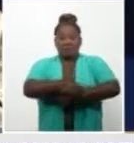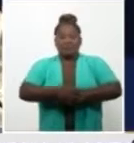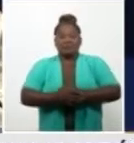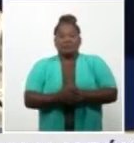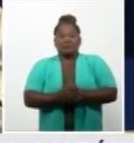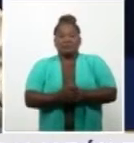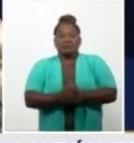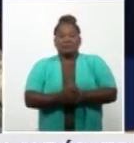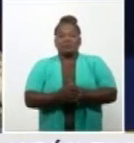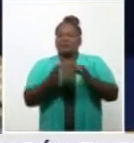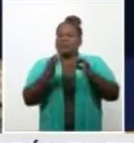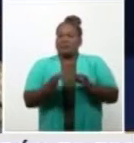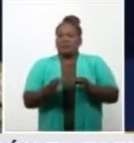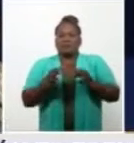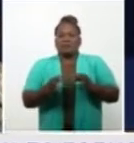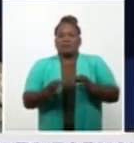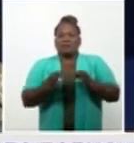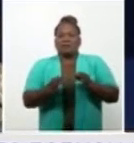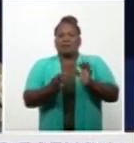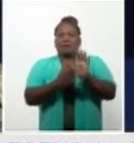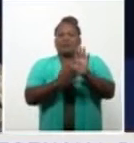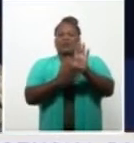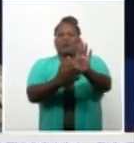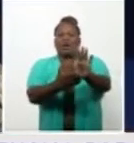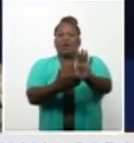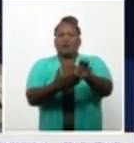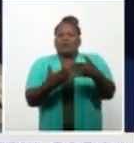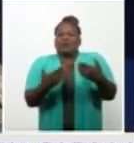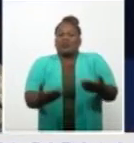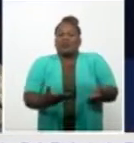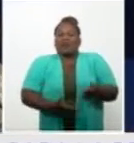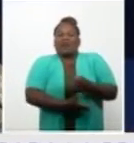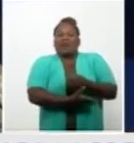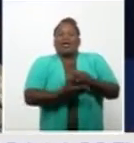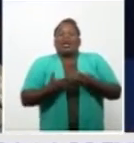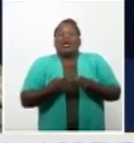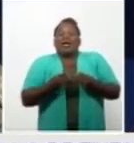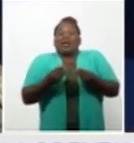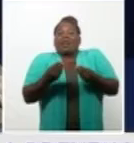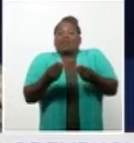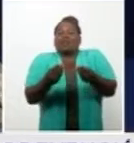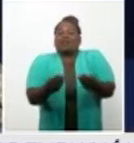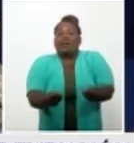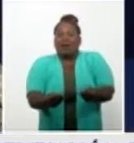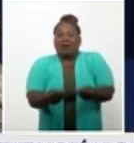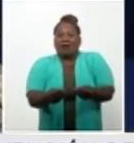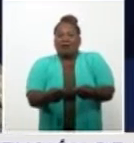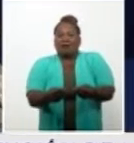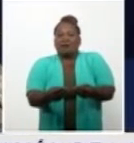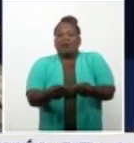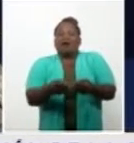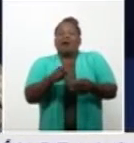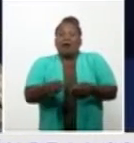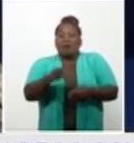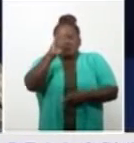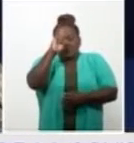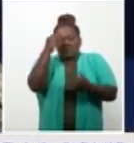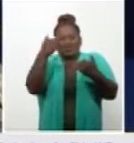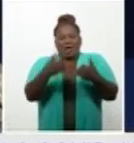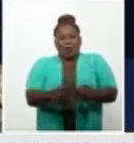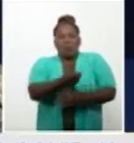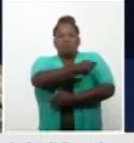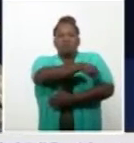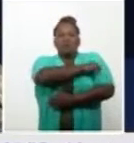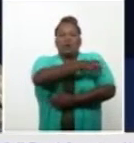countries, and because they have always shown a total commitment to the health of